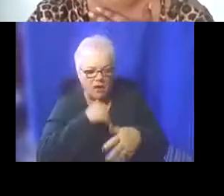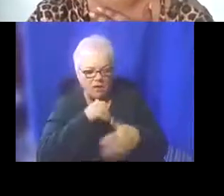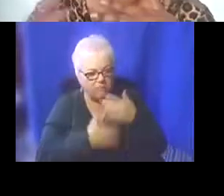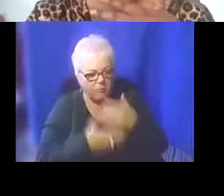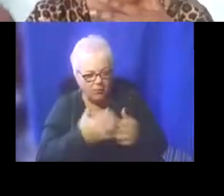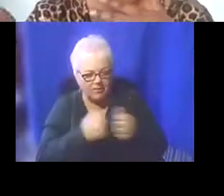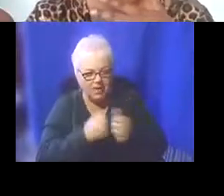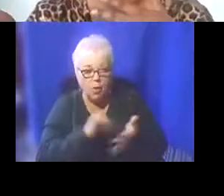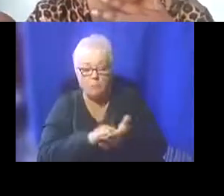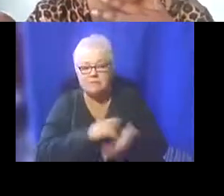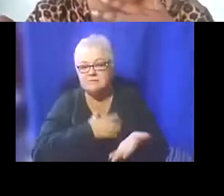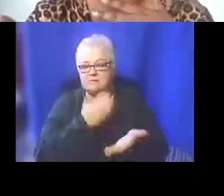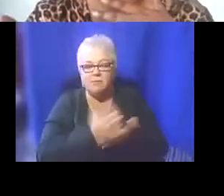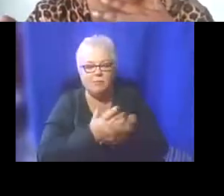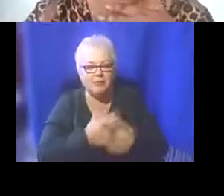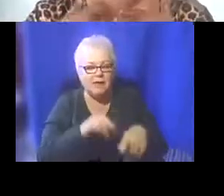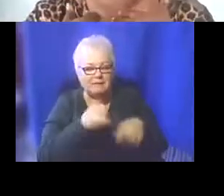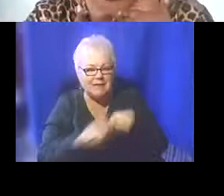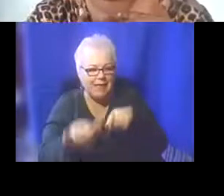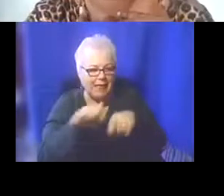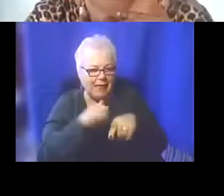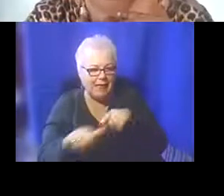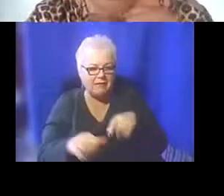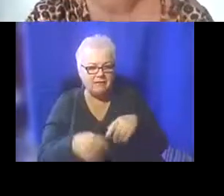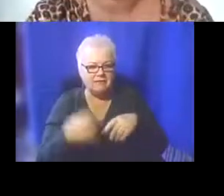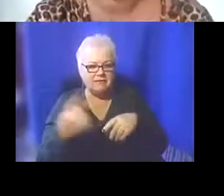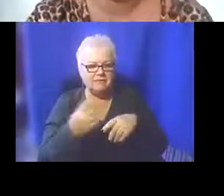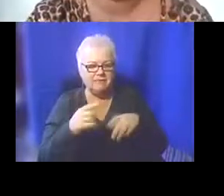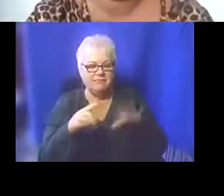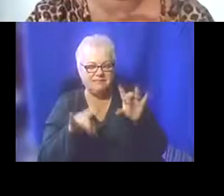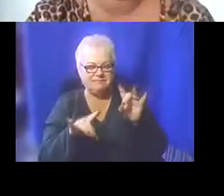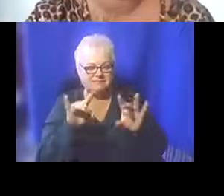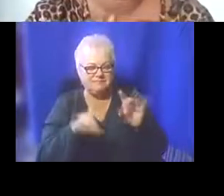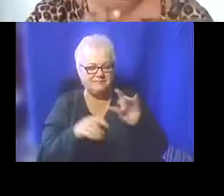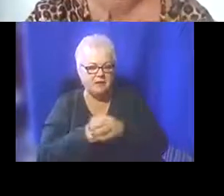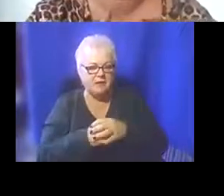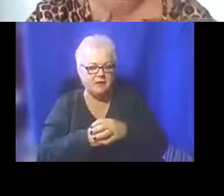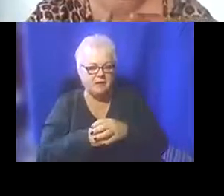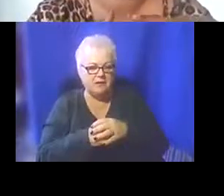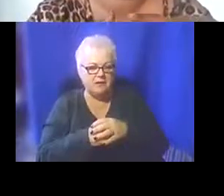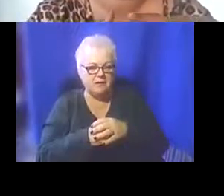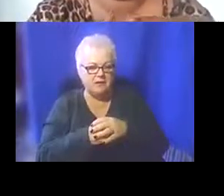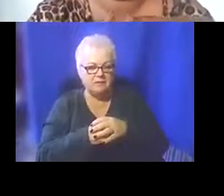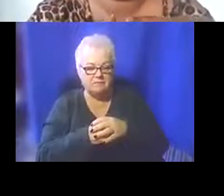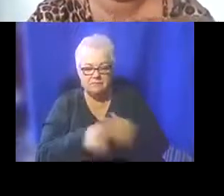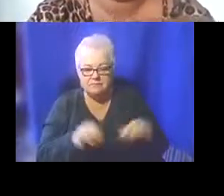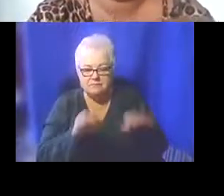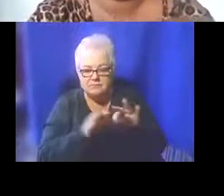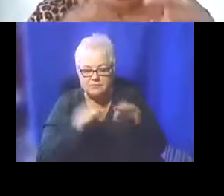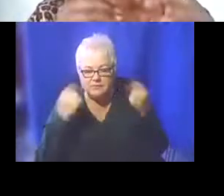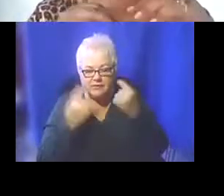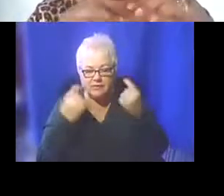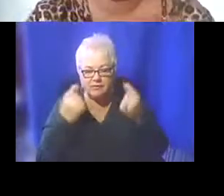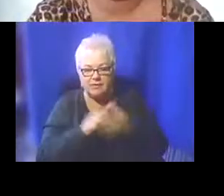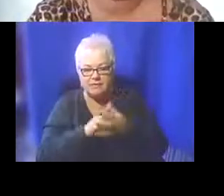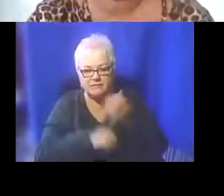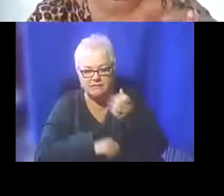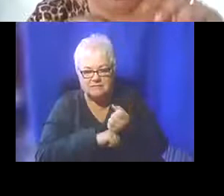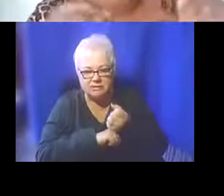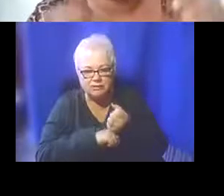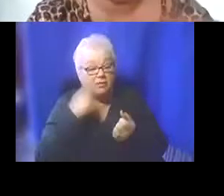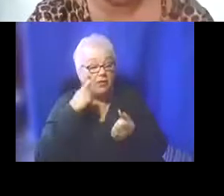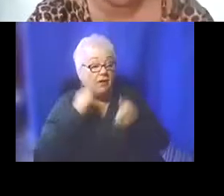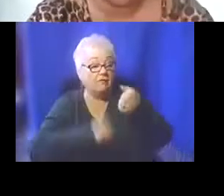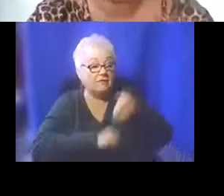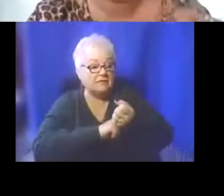you because cuss words are something icky to me. Like, that's not really important when we're thinking about advocacy. When we think about